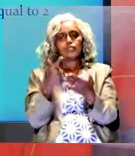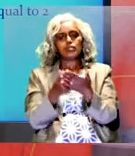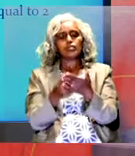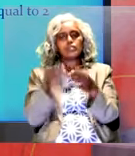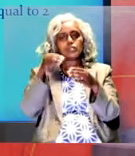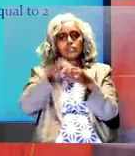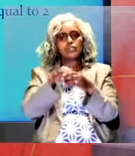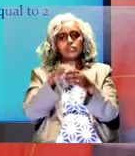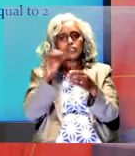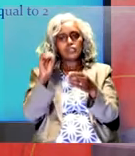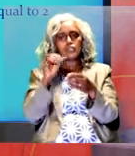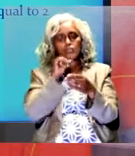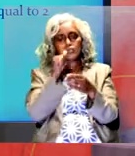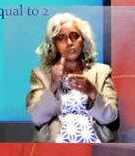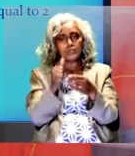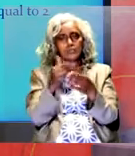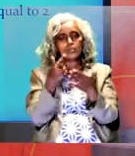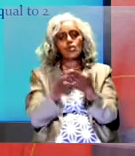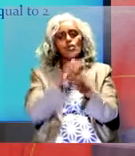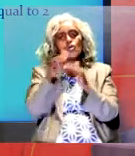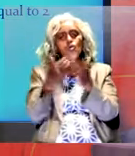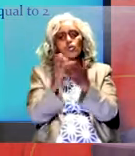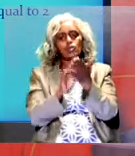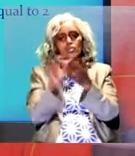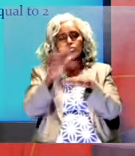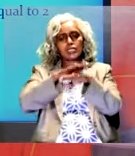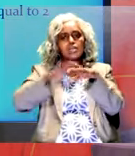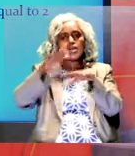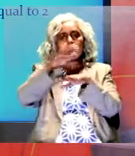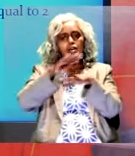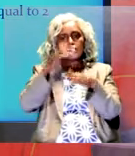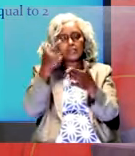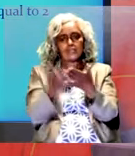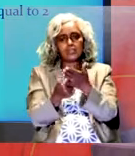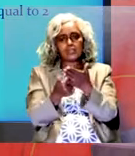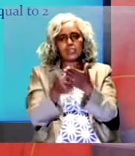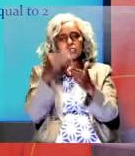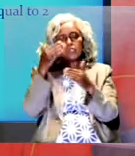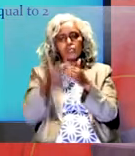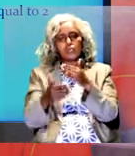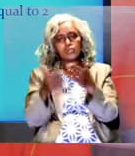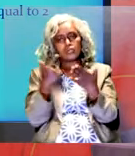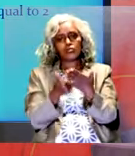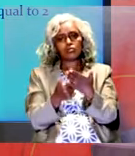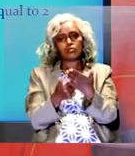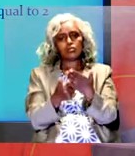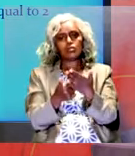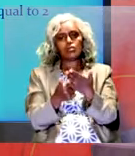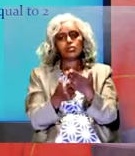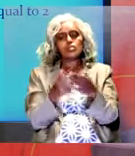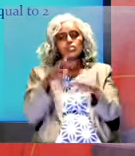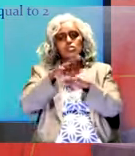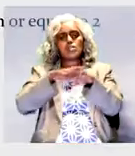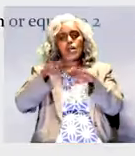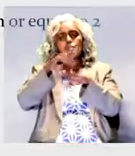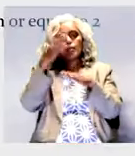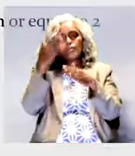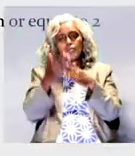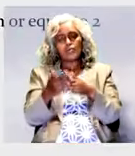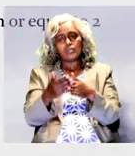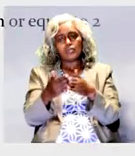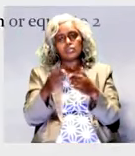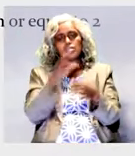doesn't include 0. So all numbers above this, including this border 2, are the upper